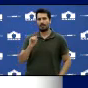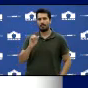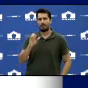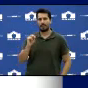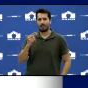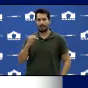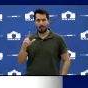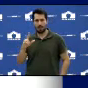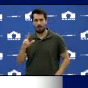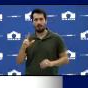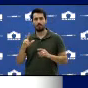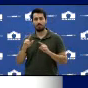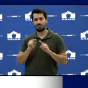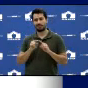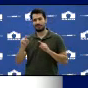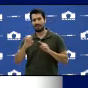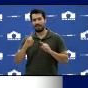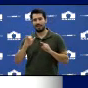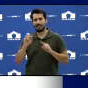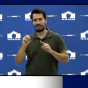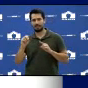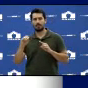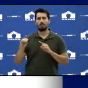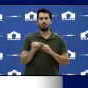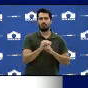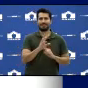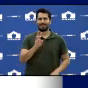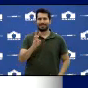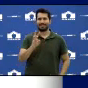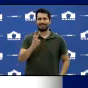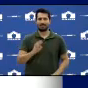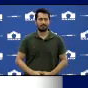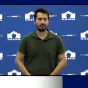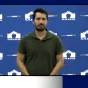and Edison will now move into District 6.